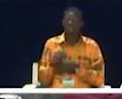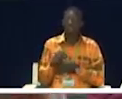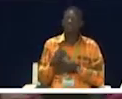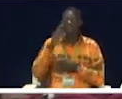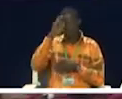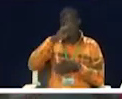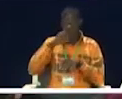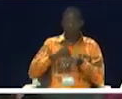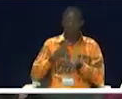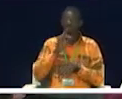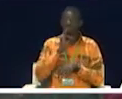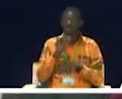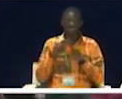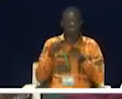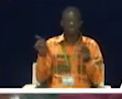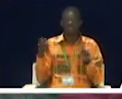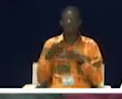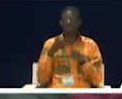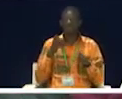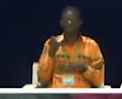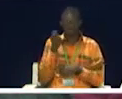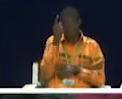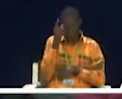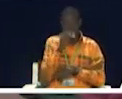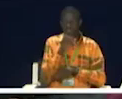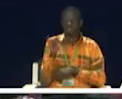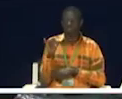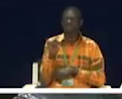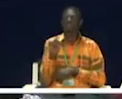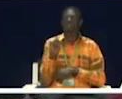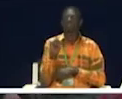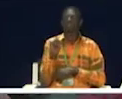Wisdom is different from understanding.